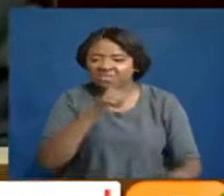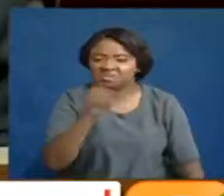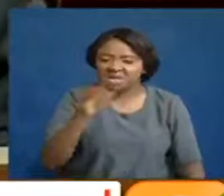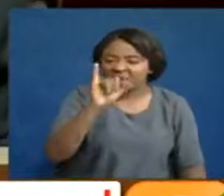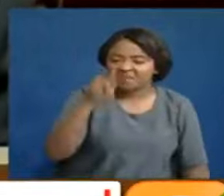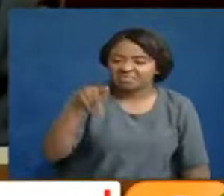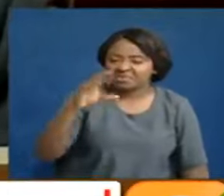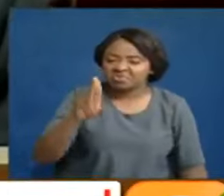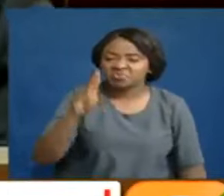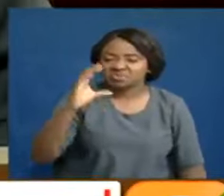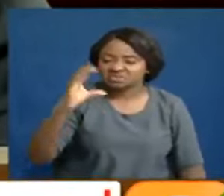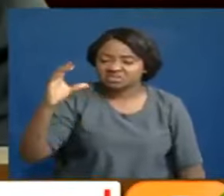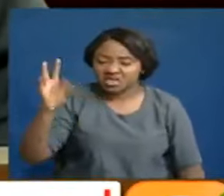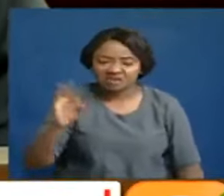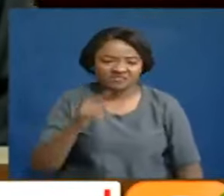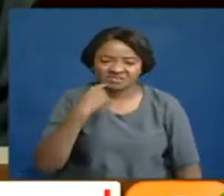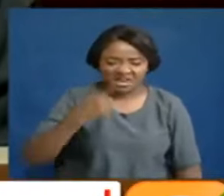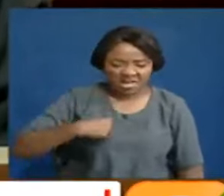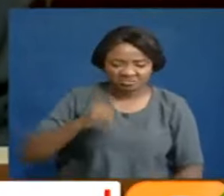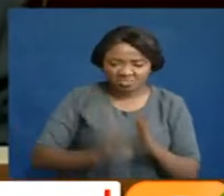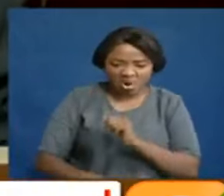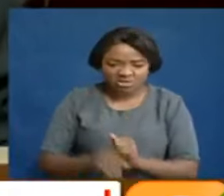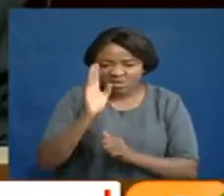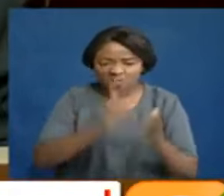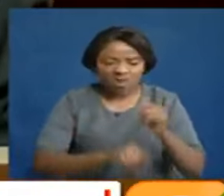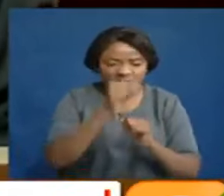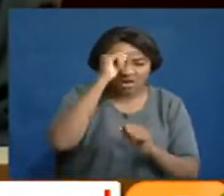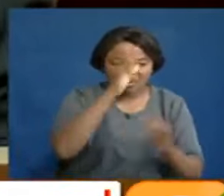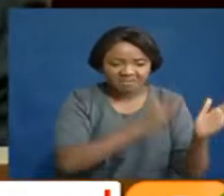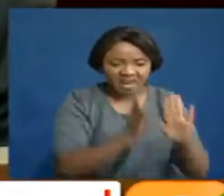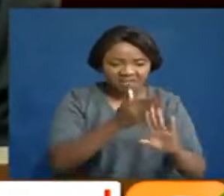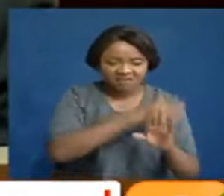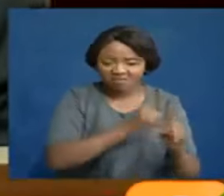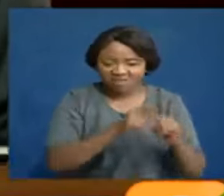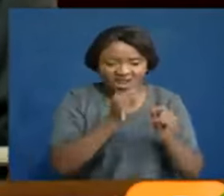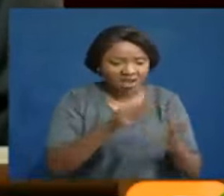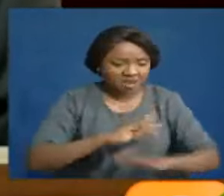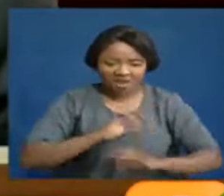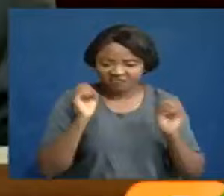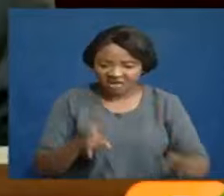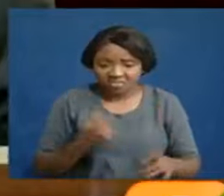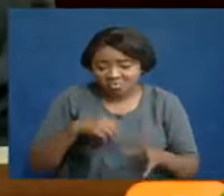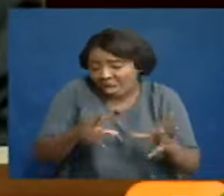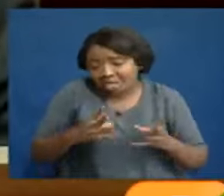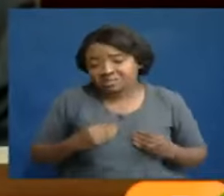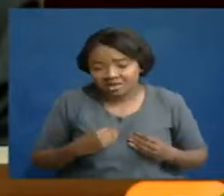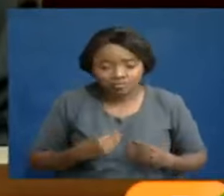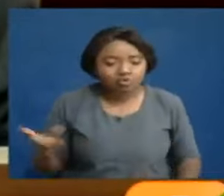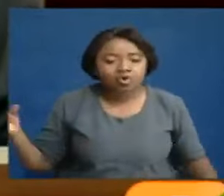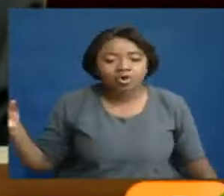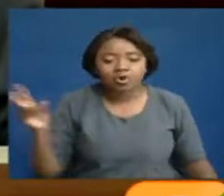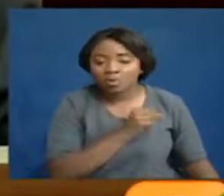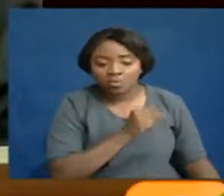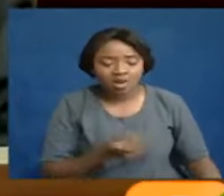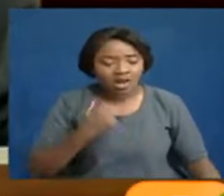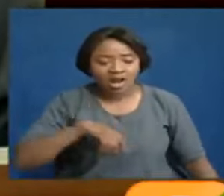is 4.3. Let us try to fit it. I want to say whether you fit it like what, it cannot